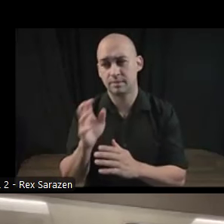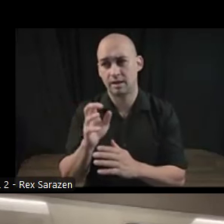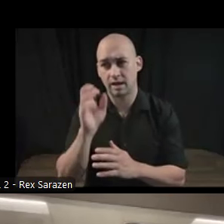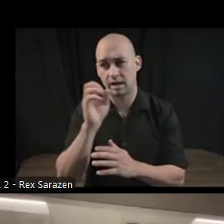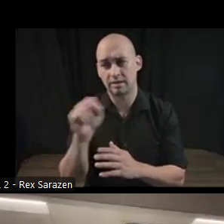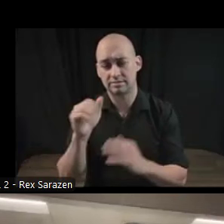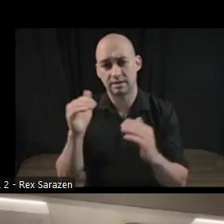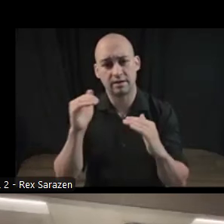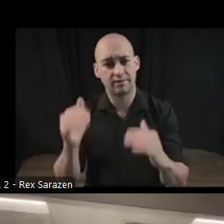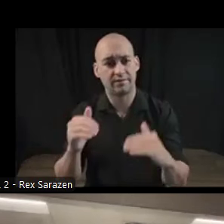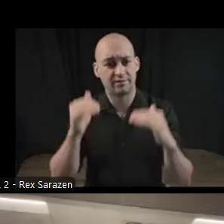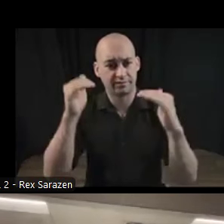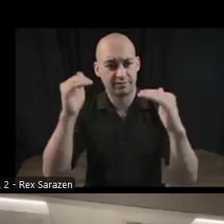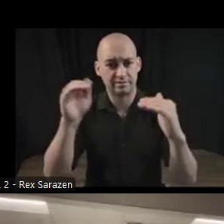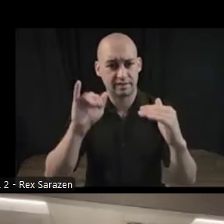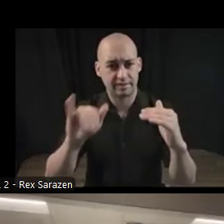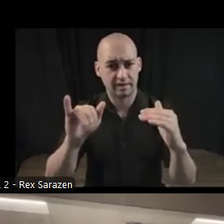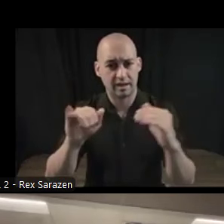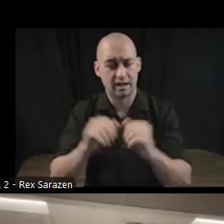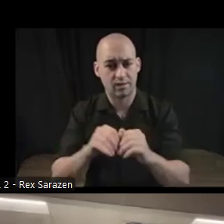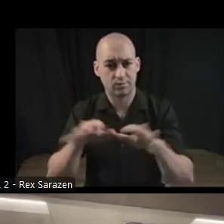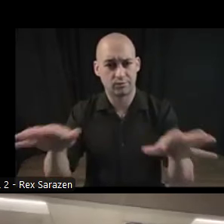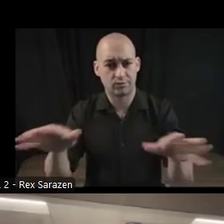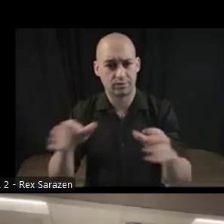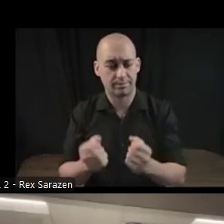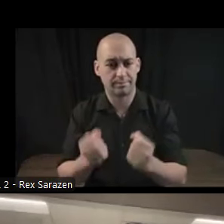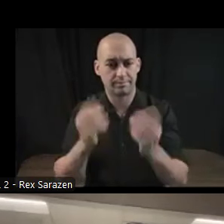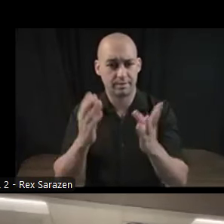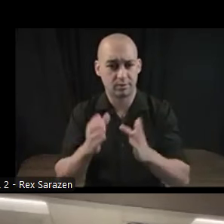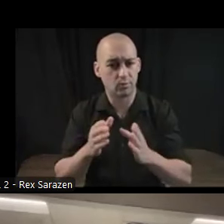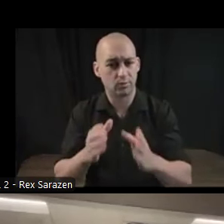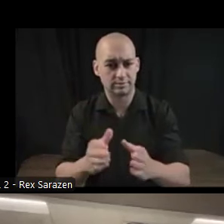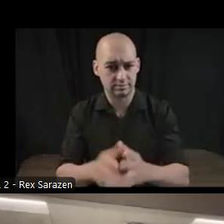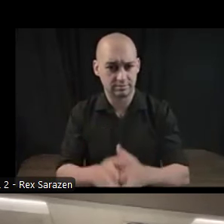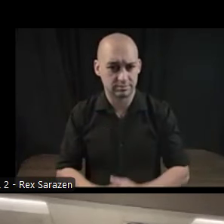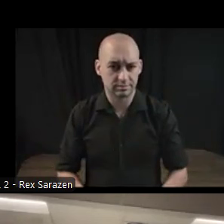advance this outward in many ways.